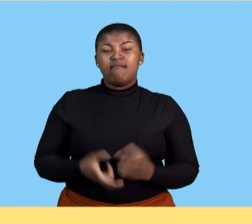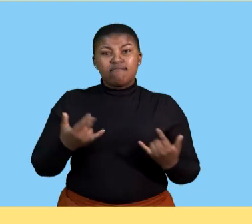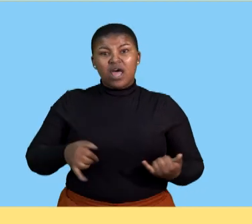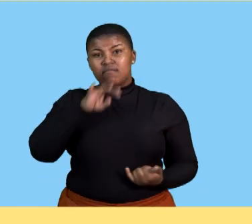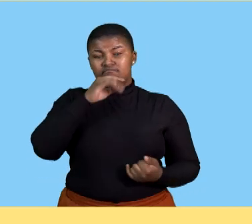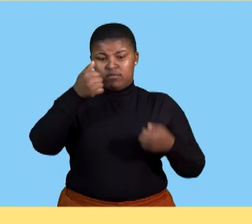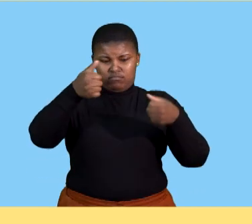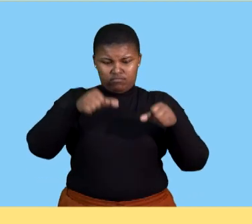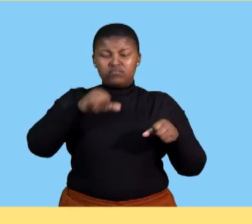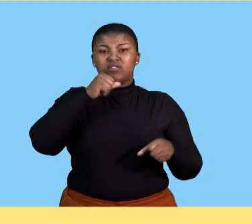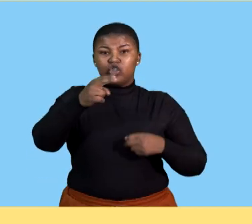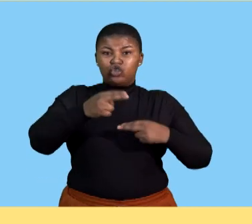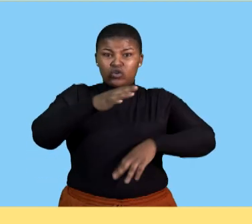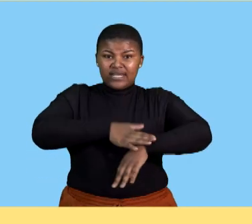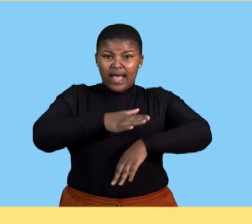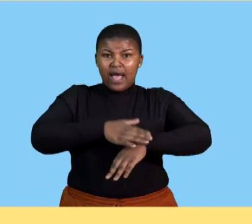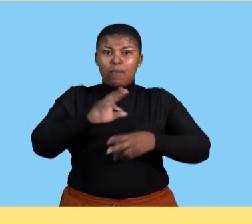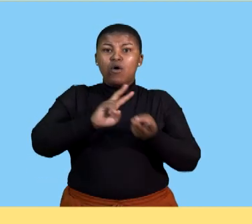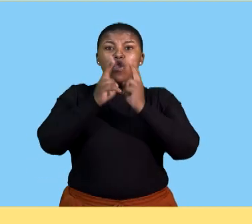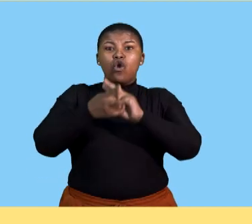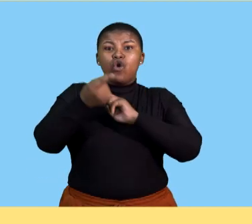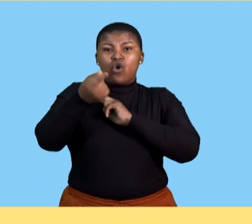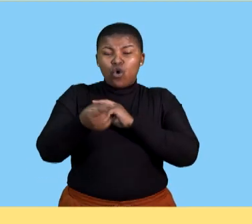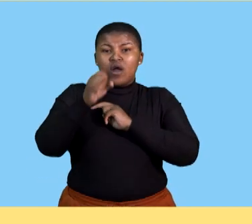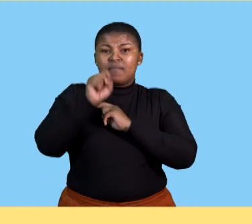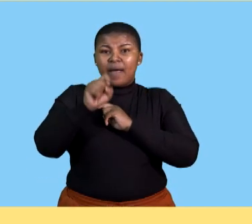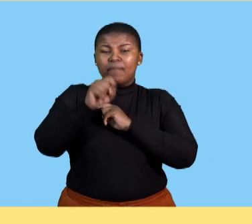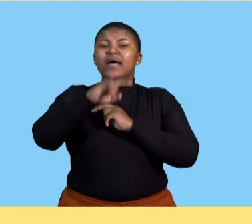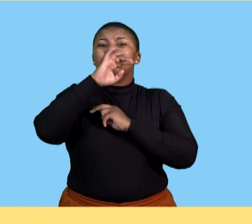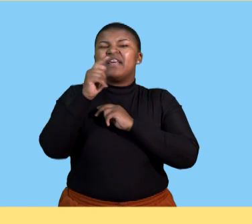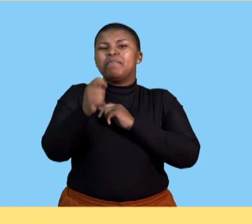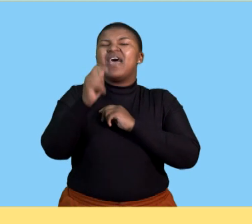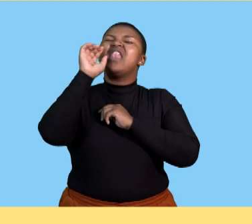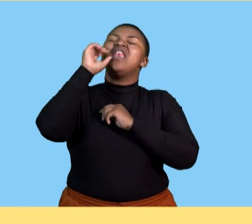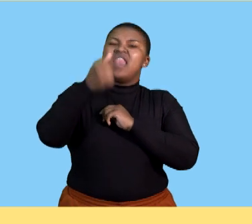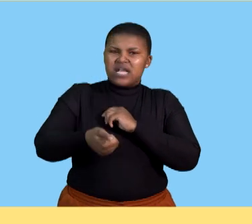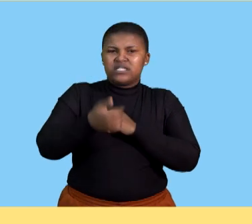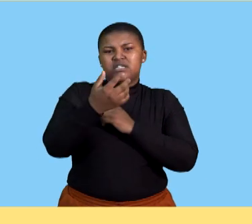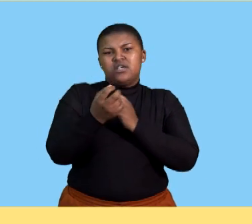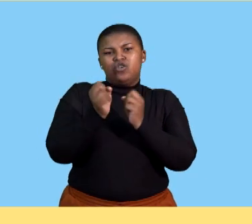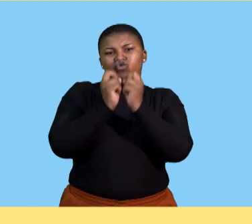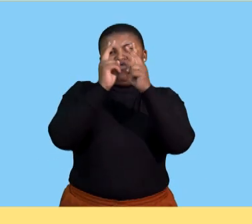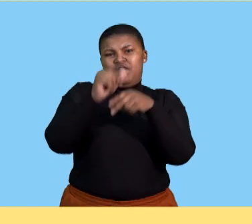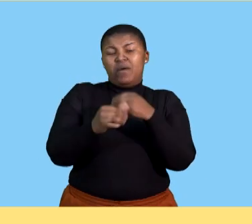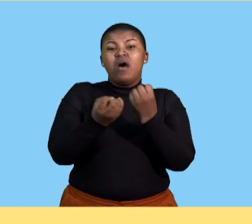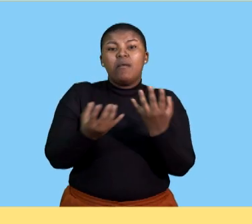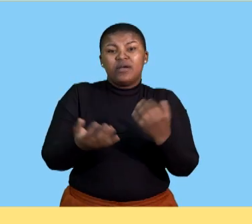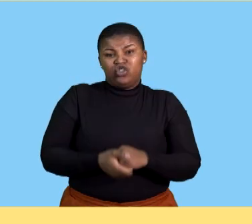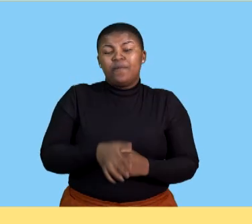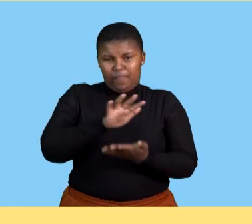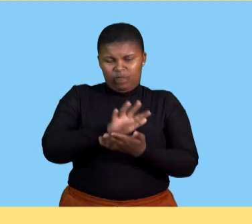I'll come here then, I'll say my short-term loan, a part of the loan that I'll pay within the next 12 months